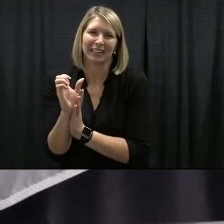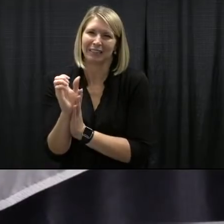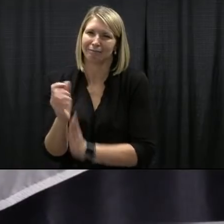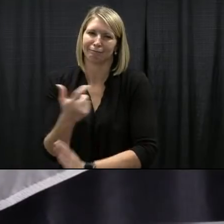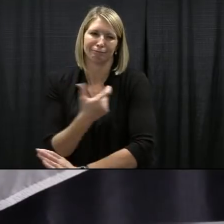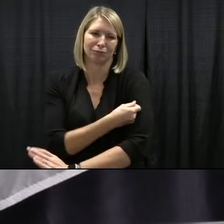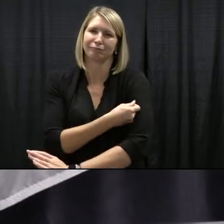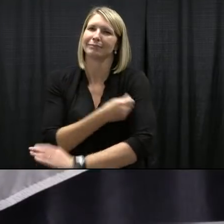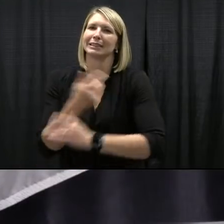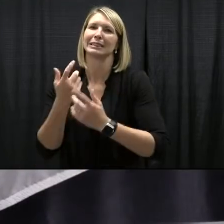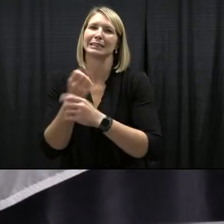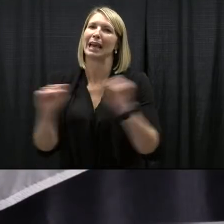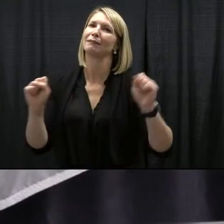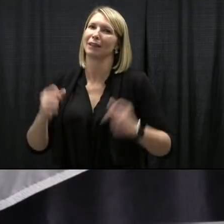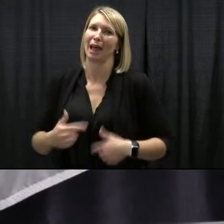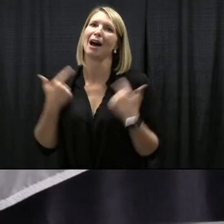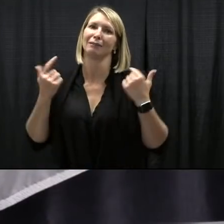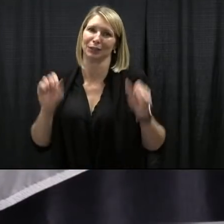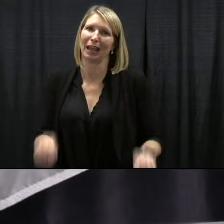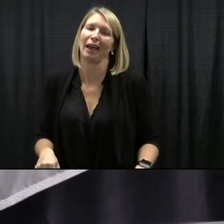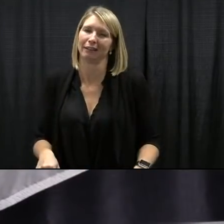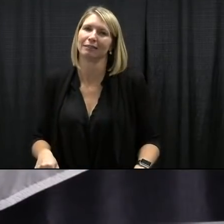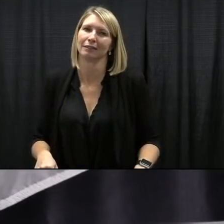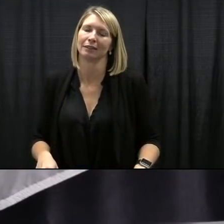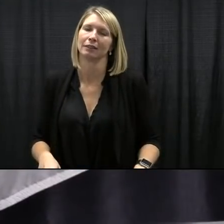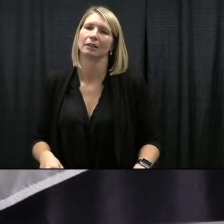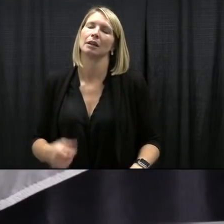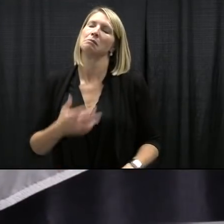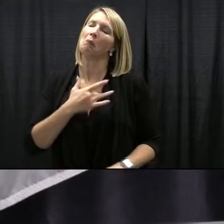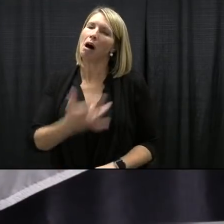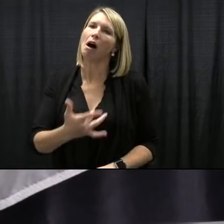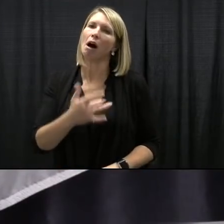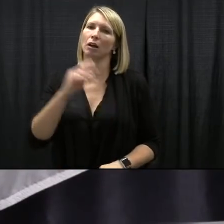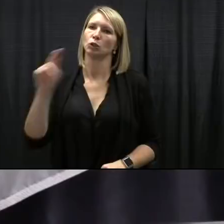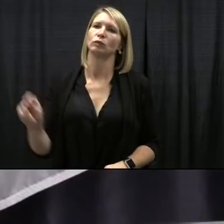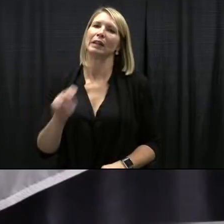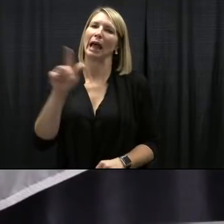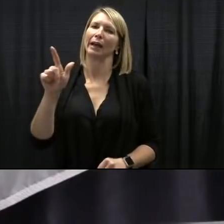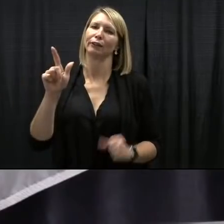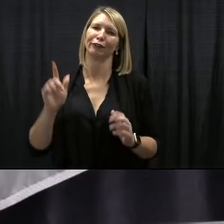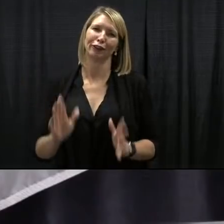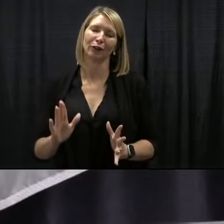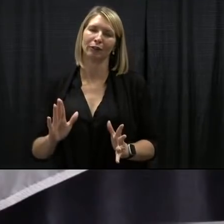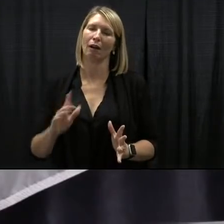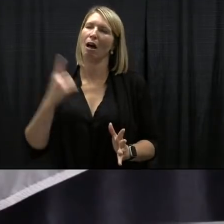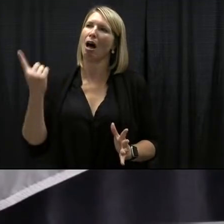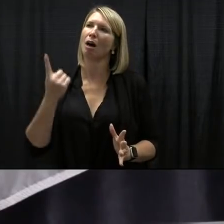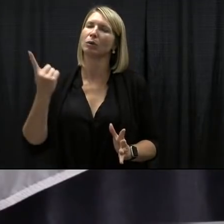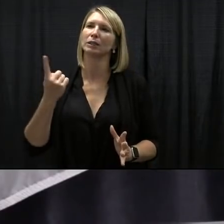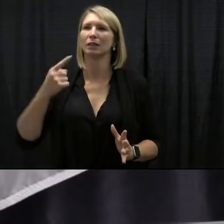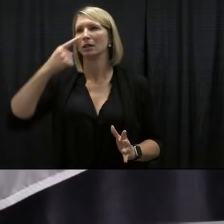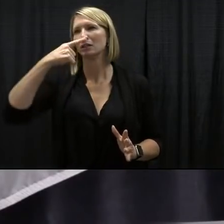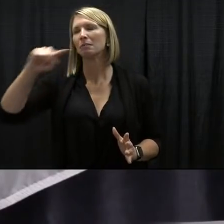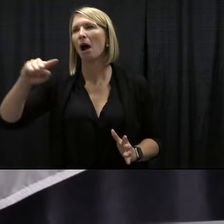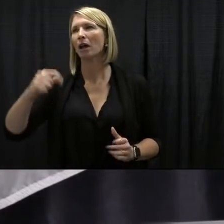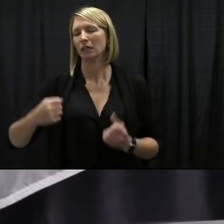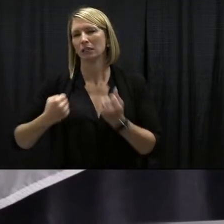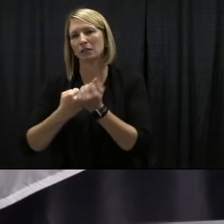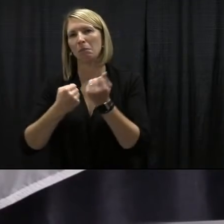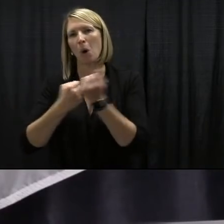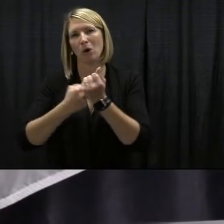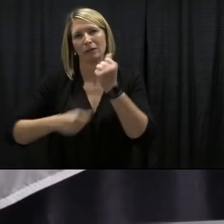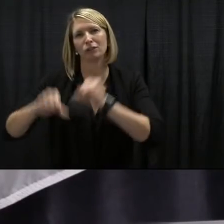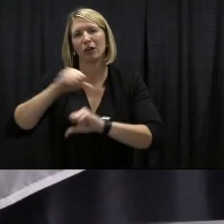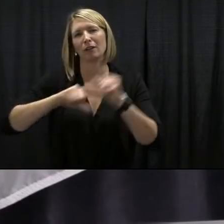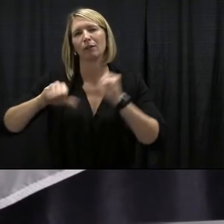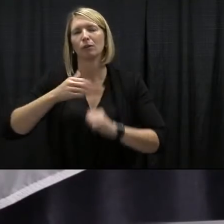done for generations, have always stepped up in selfless acts to support their neighbors and their communities. Please